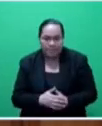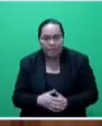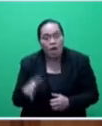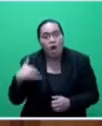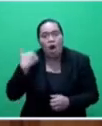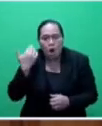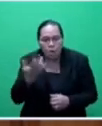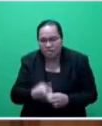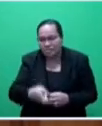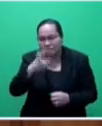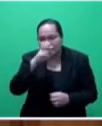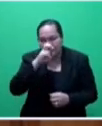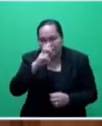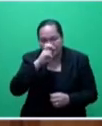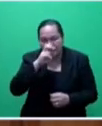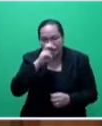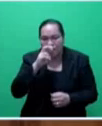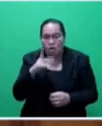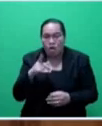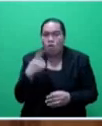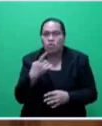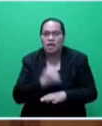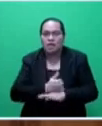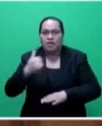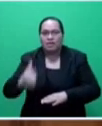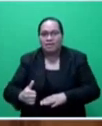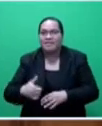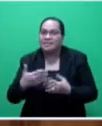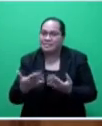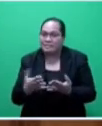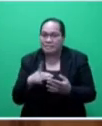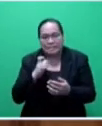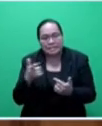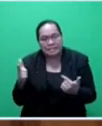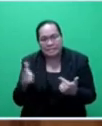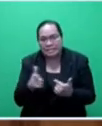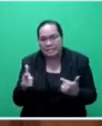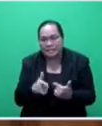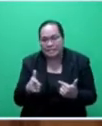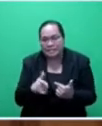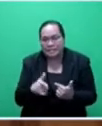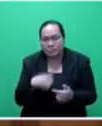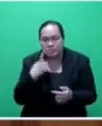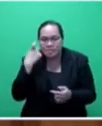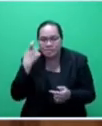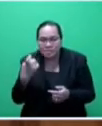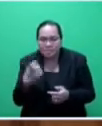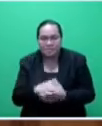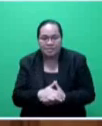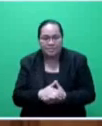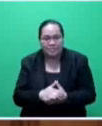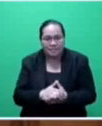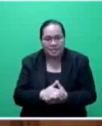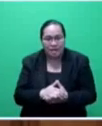a restriction on the discretionary powers of ministers, in some of these legislations where